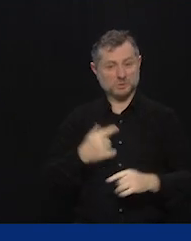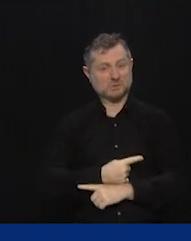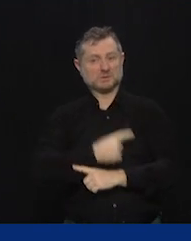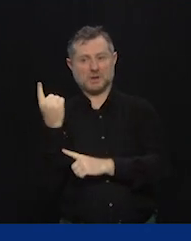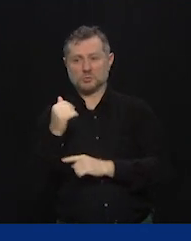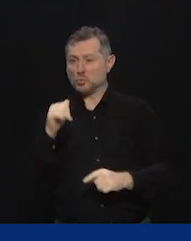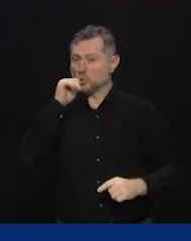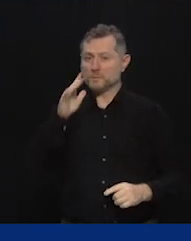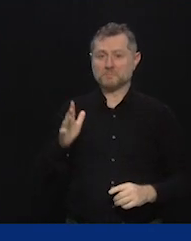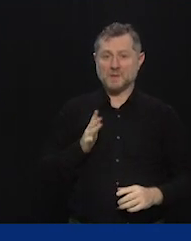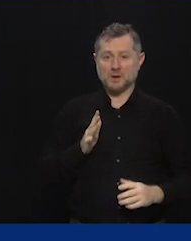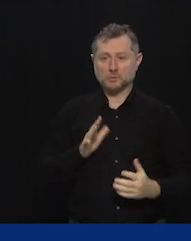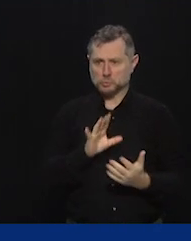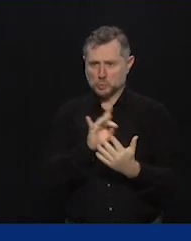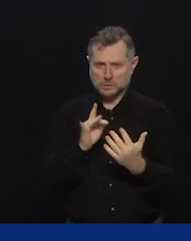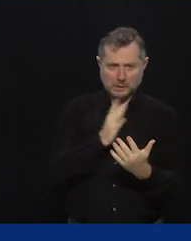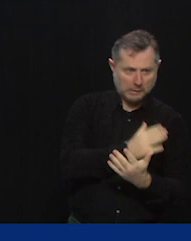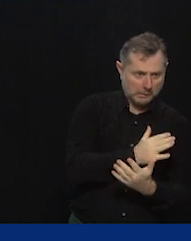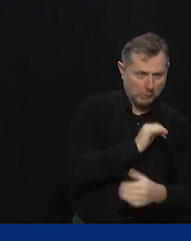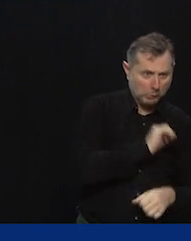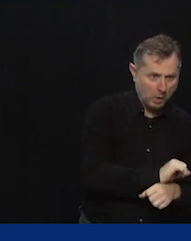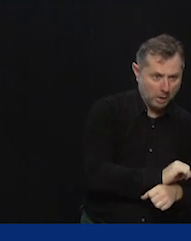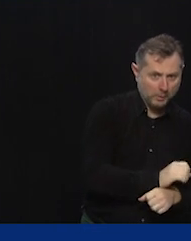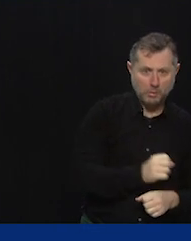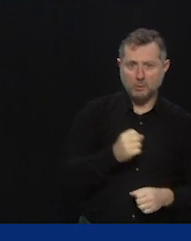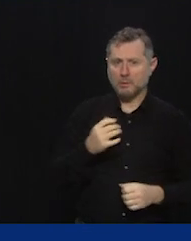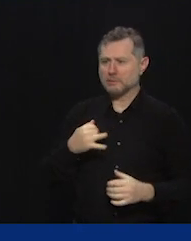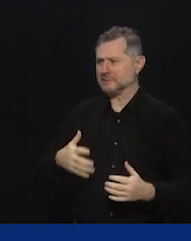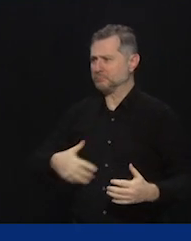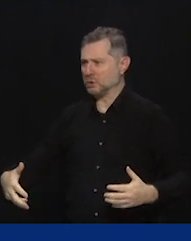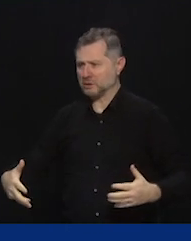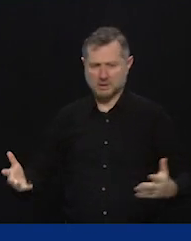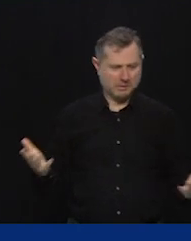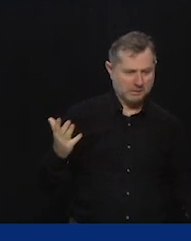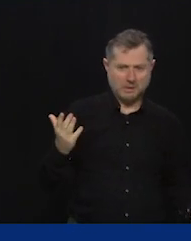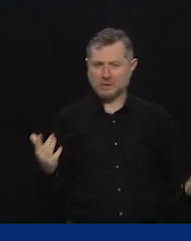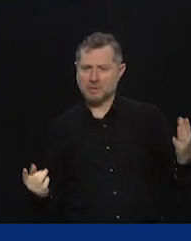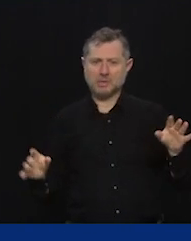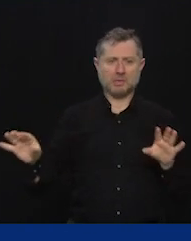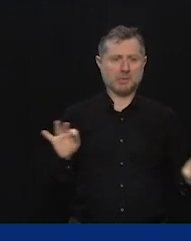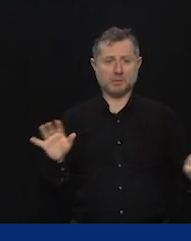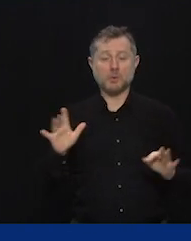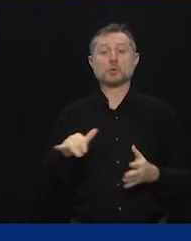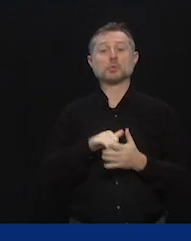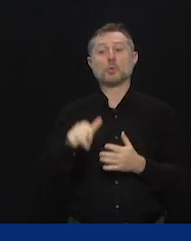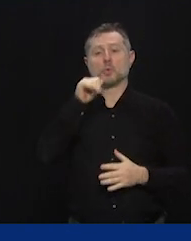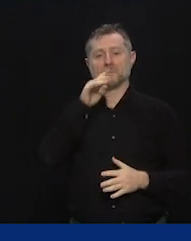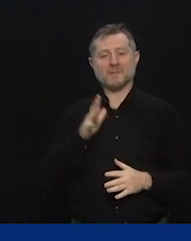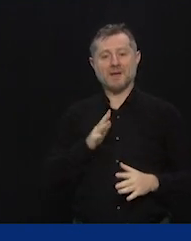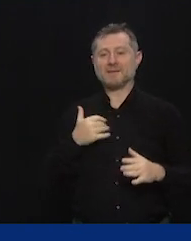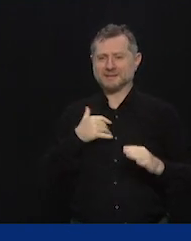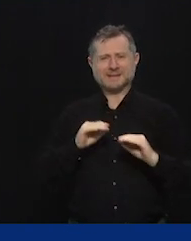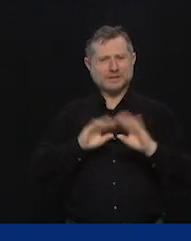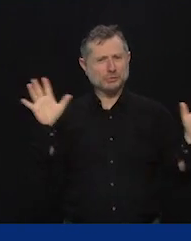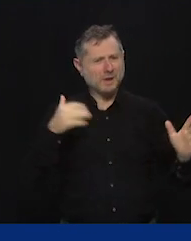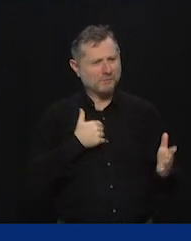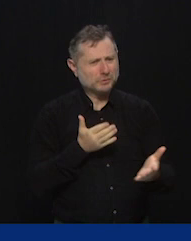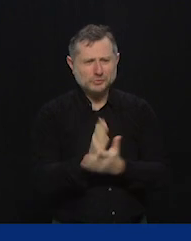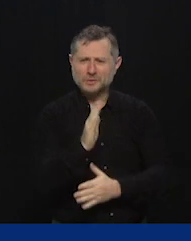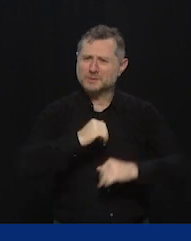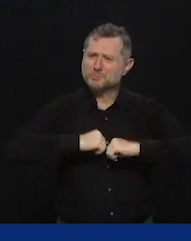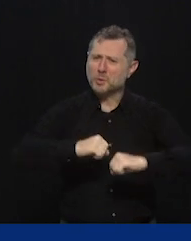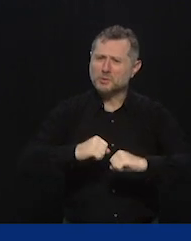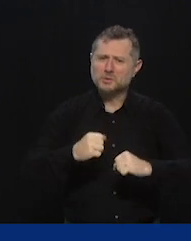pregnant and postpartum women in New York State have clear rights to accommodations to protect their health, millions of women across the